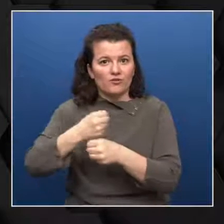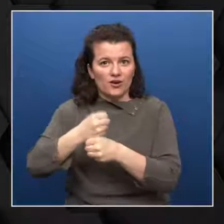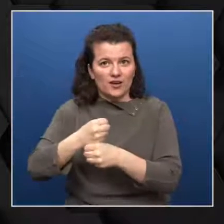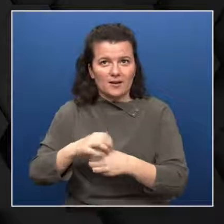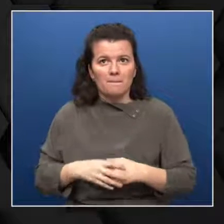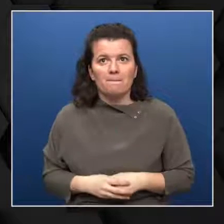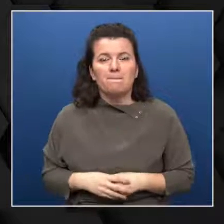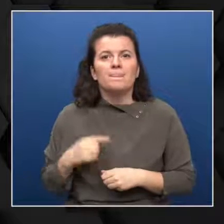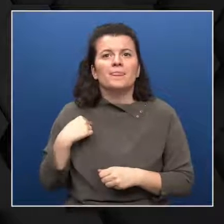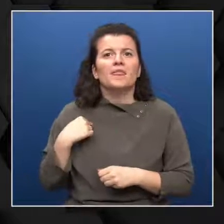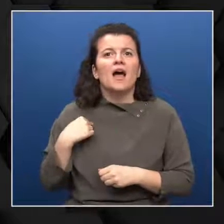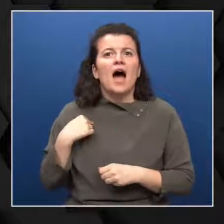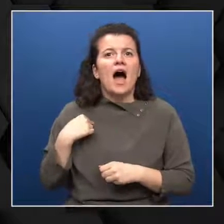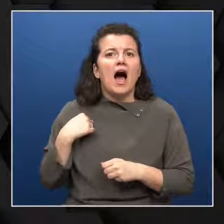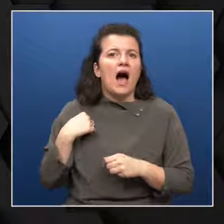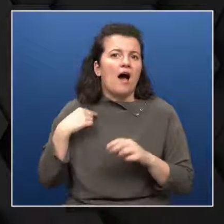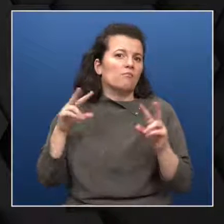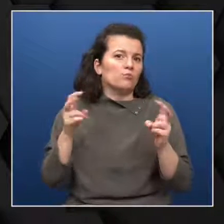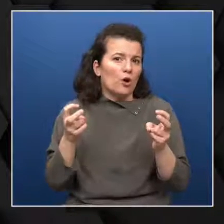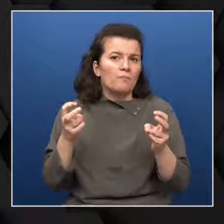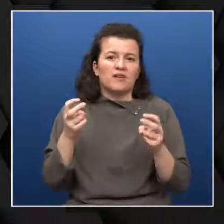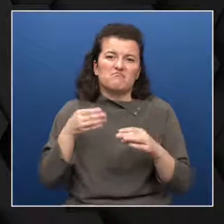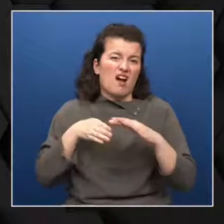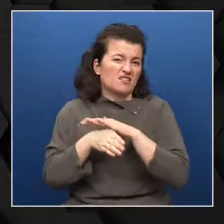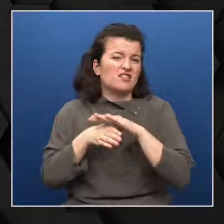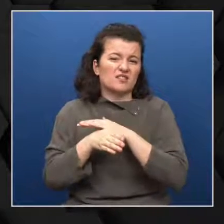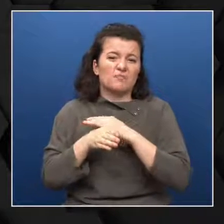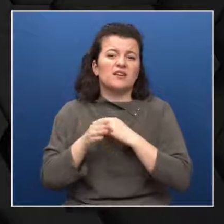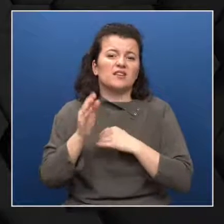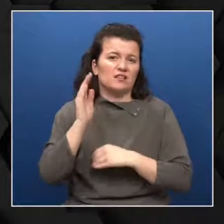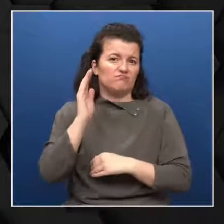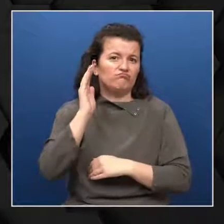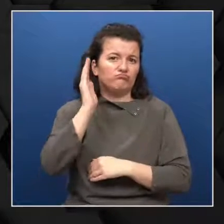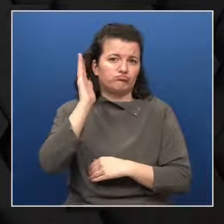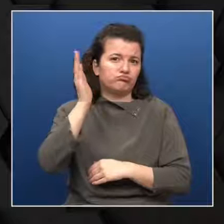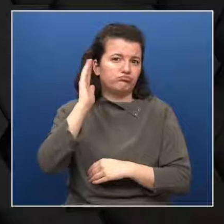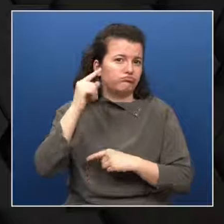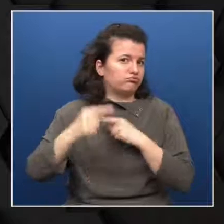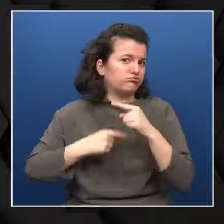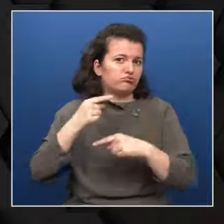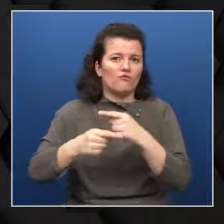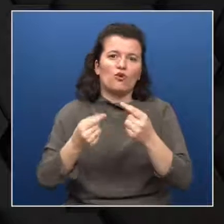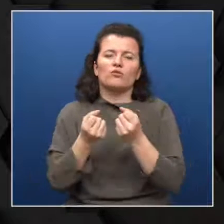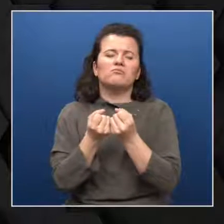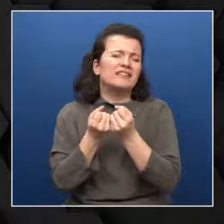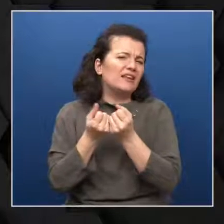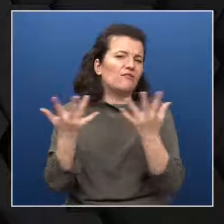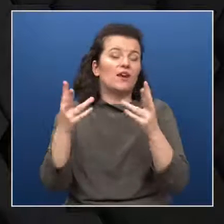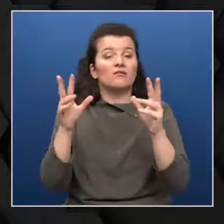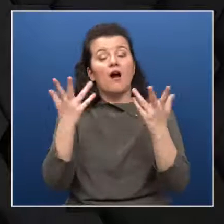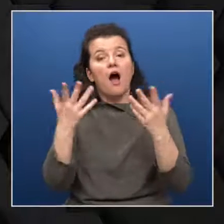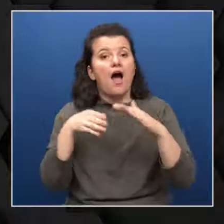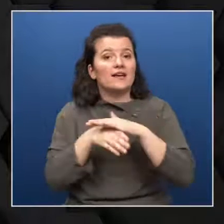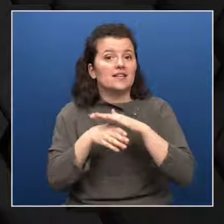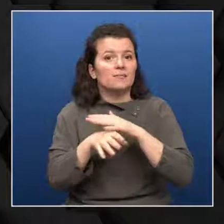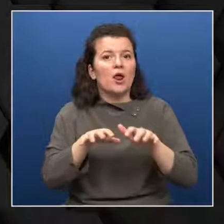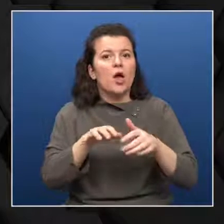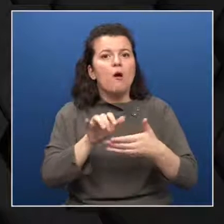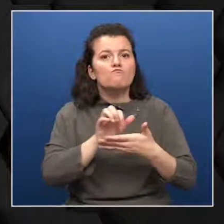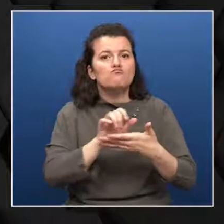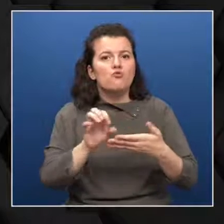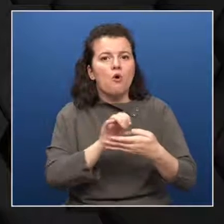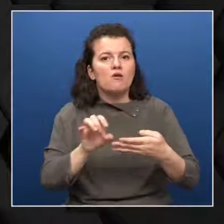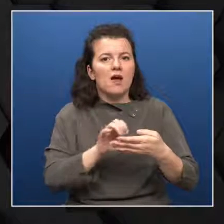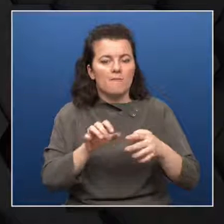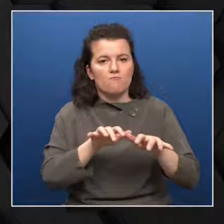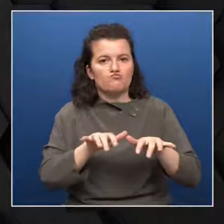and I do accessibility talks in and around the programming ecosystems. I teach people to program for accessibility.